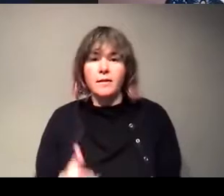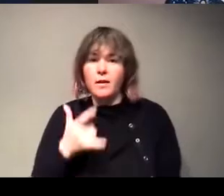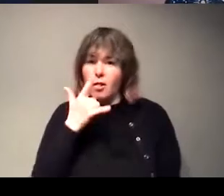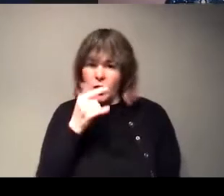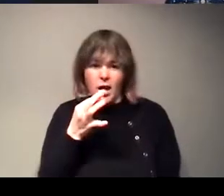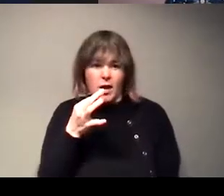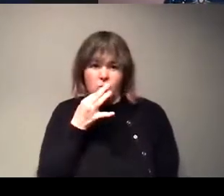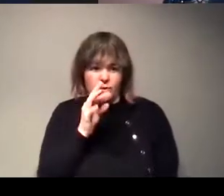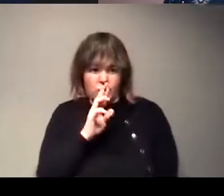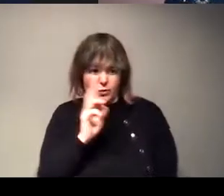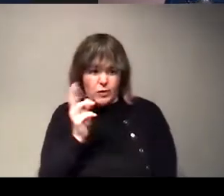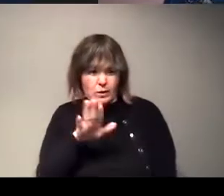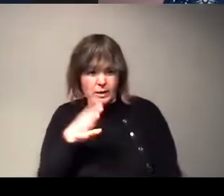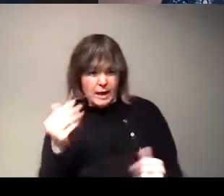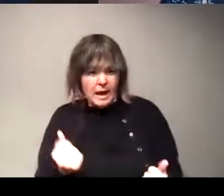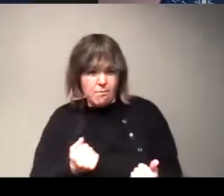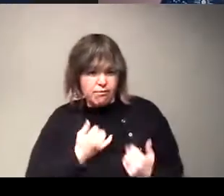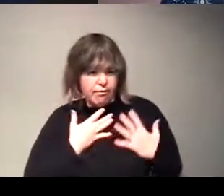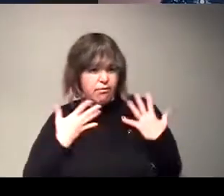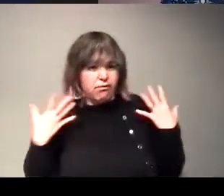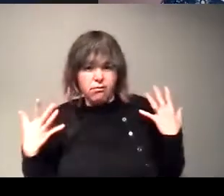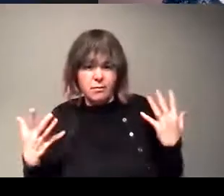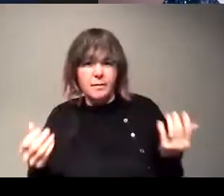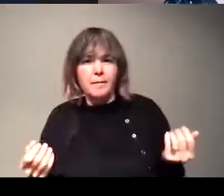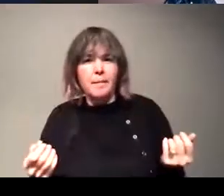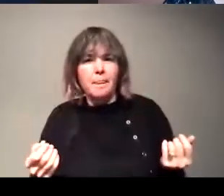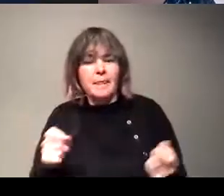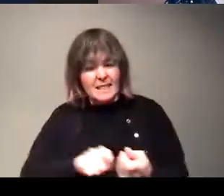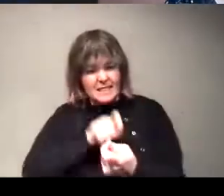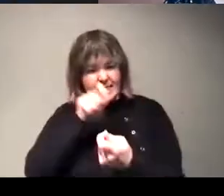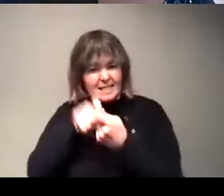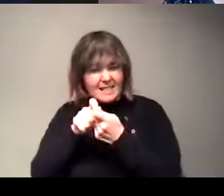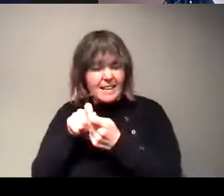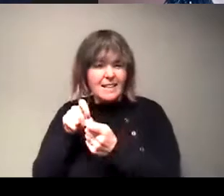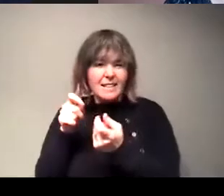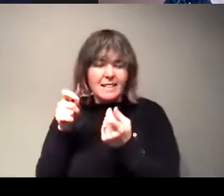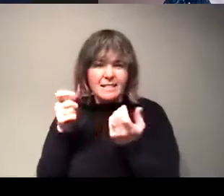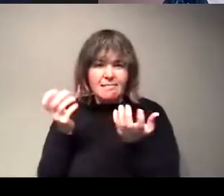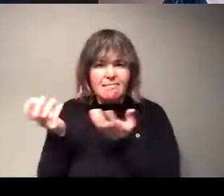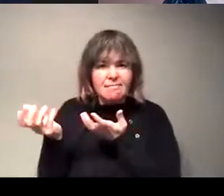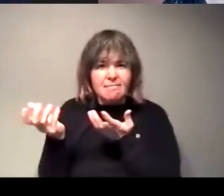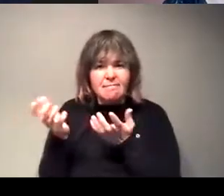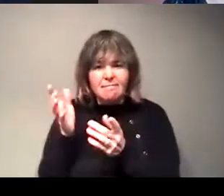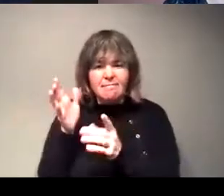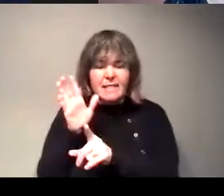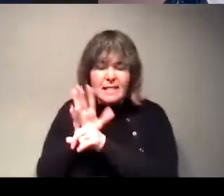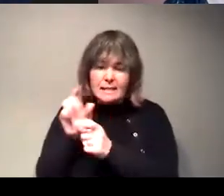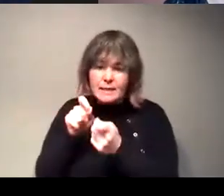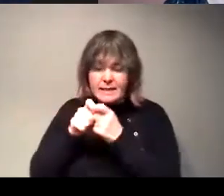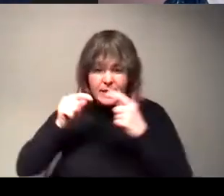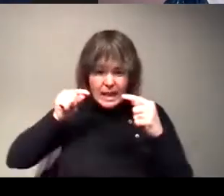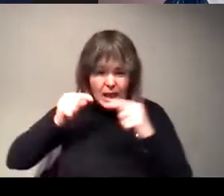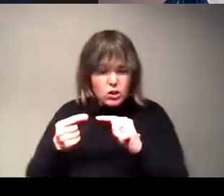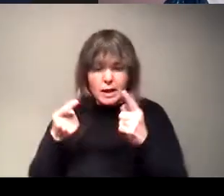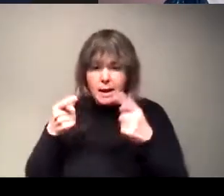dying. He's like burnt up and everything. I don't know exactly what his exact injuries are. You